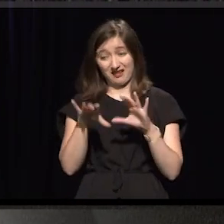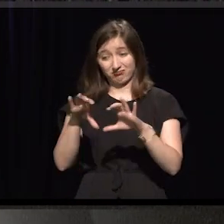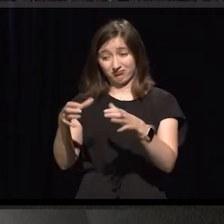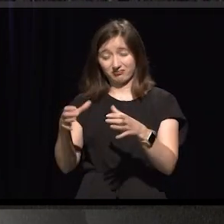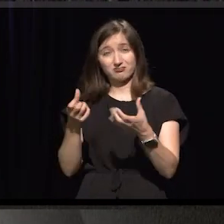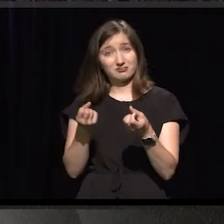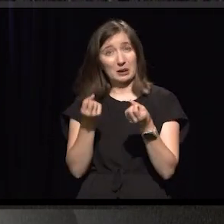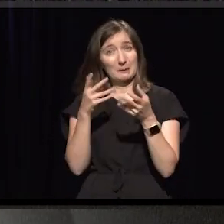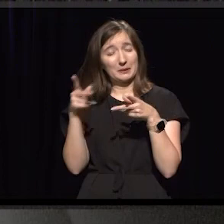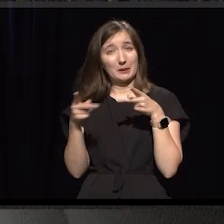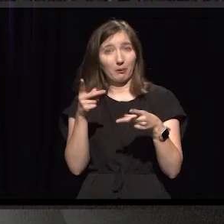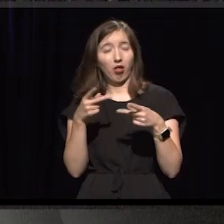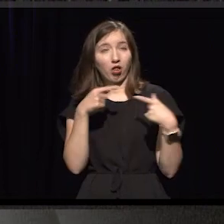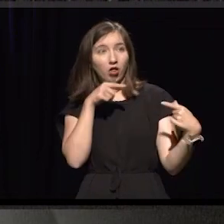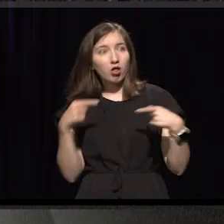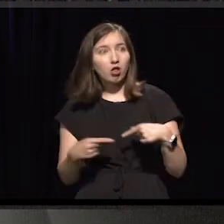now.